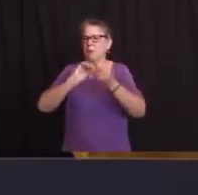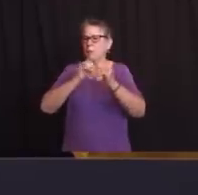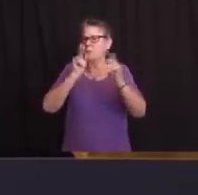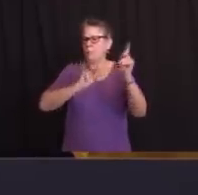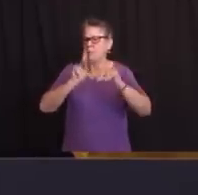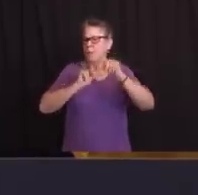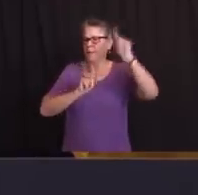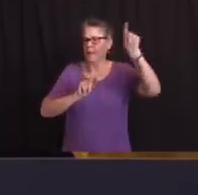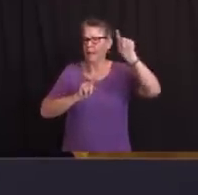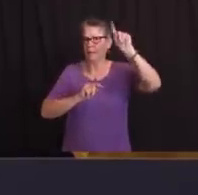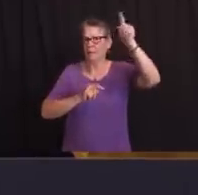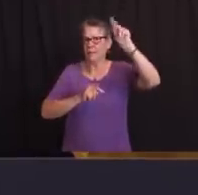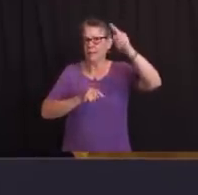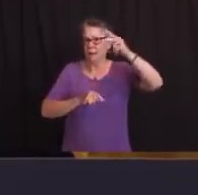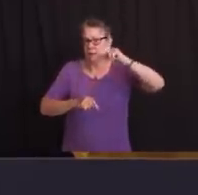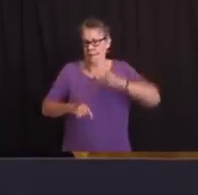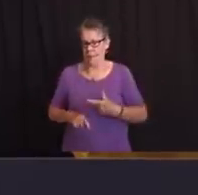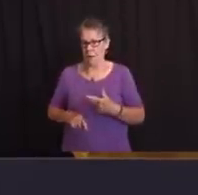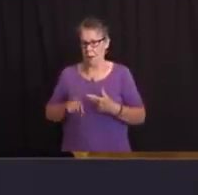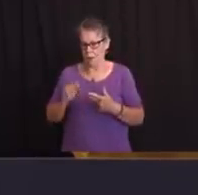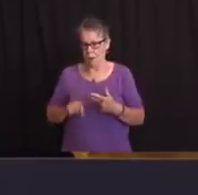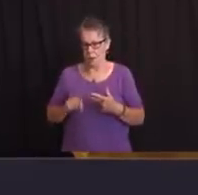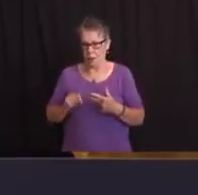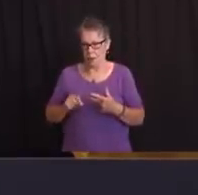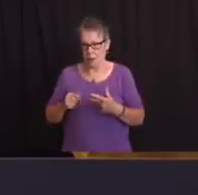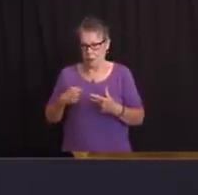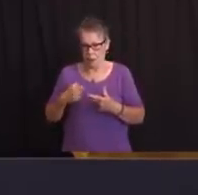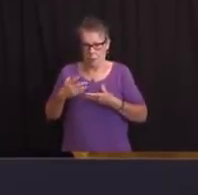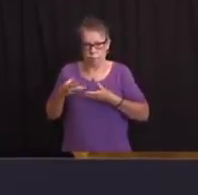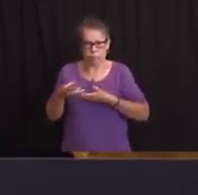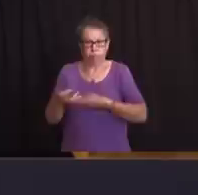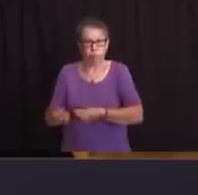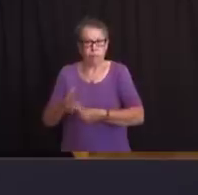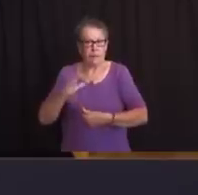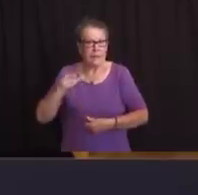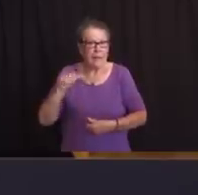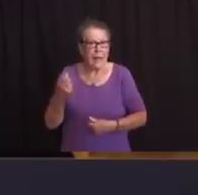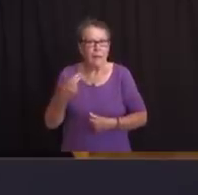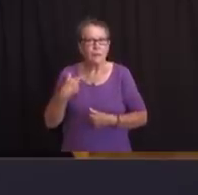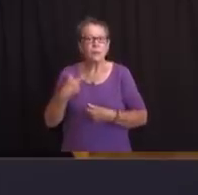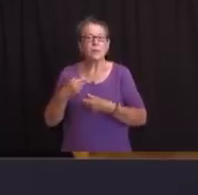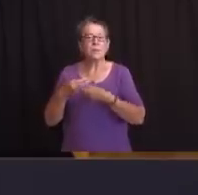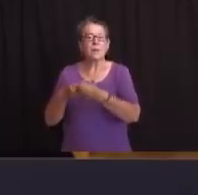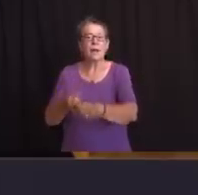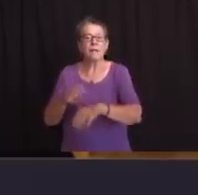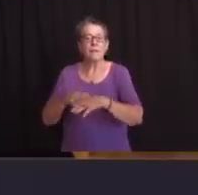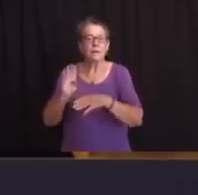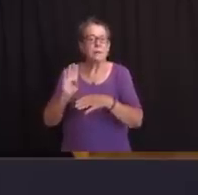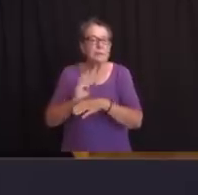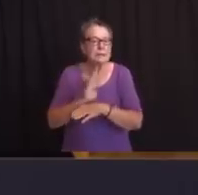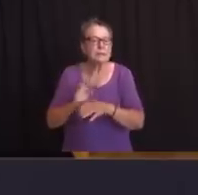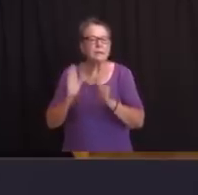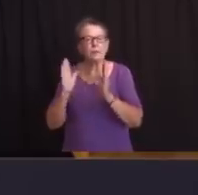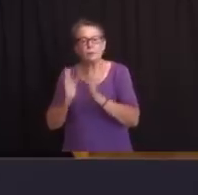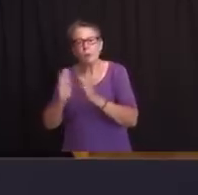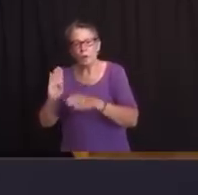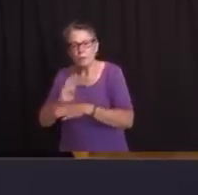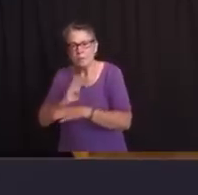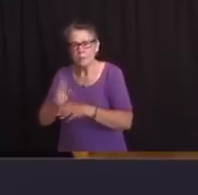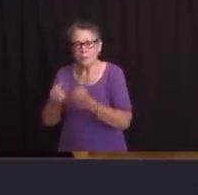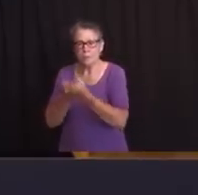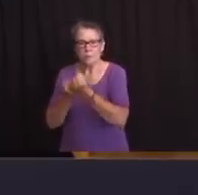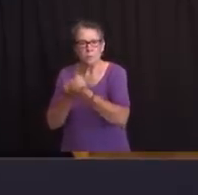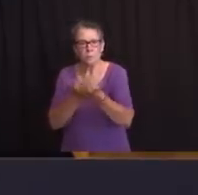between population and the size of the small business community holds fairly